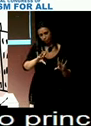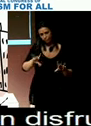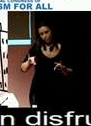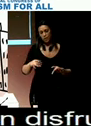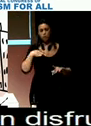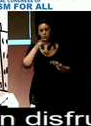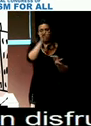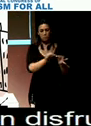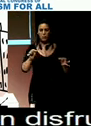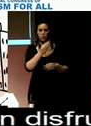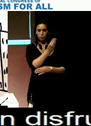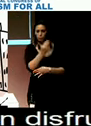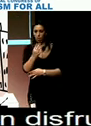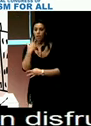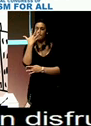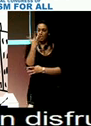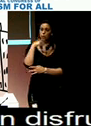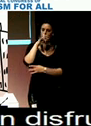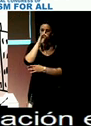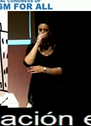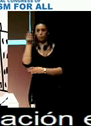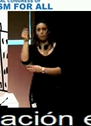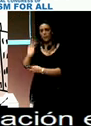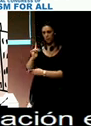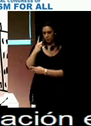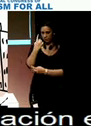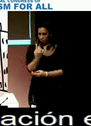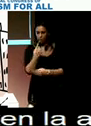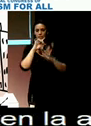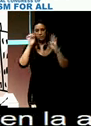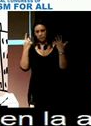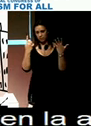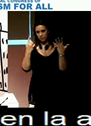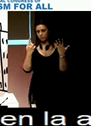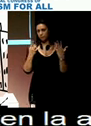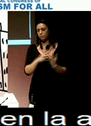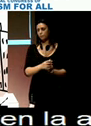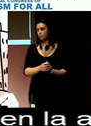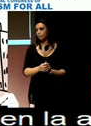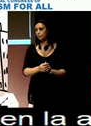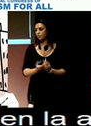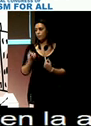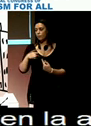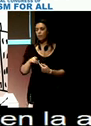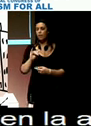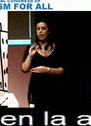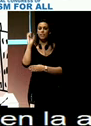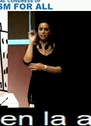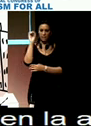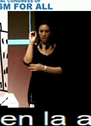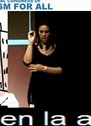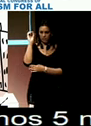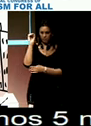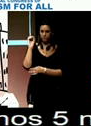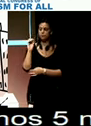We have 5 mock-ups, and this year, we'll carry out another one. We have